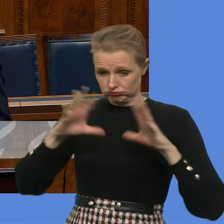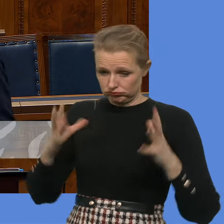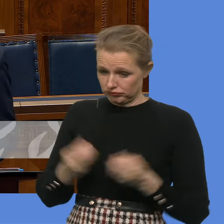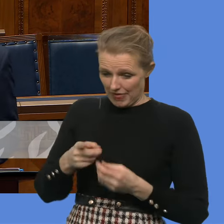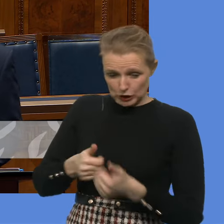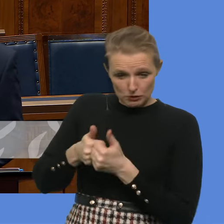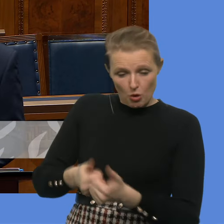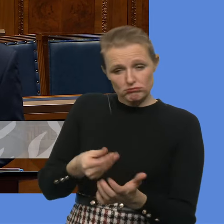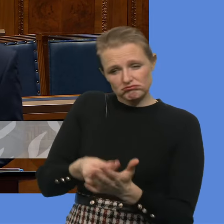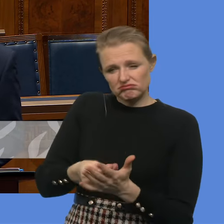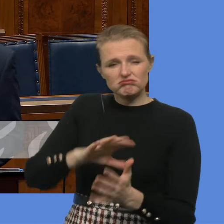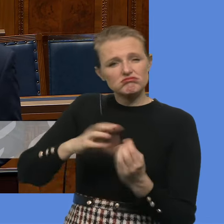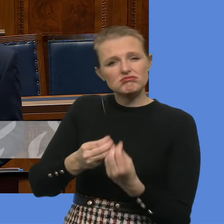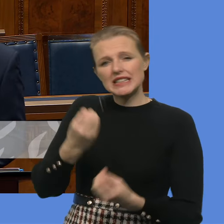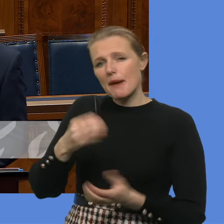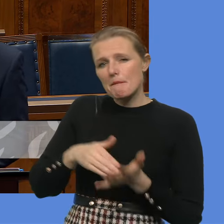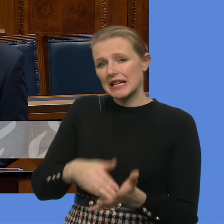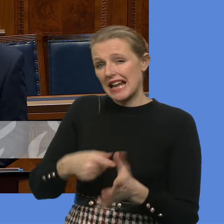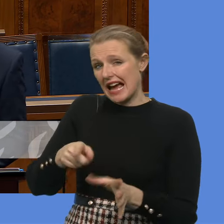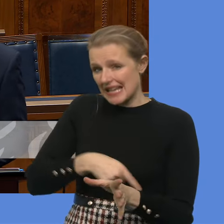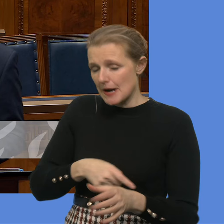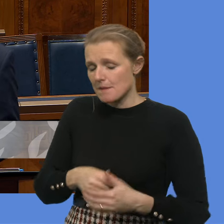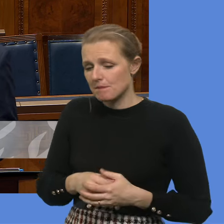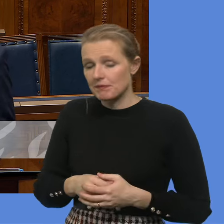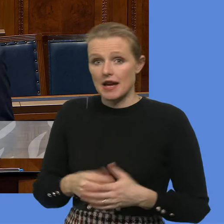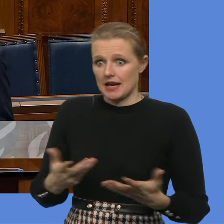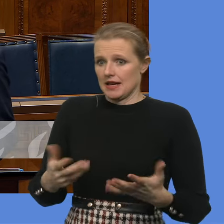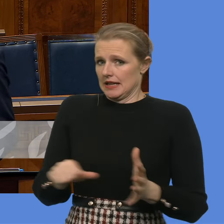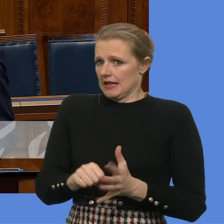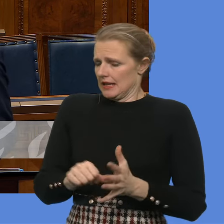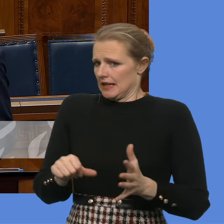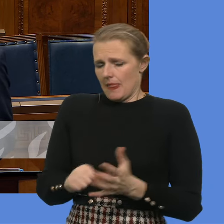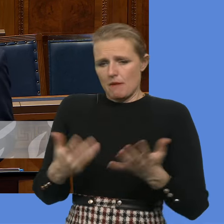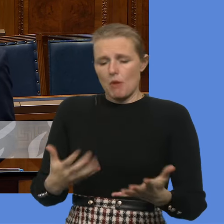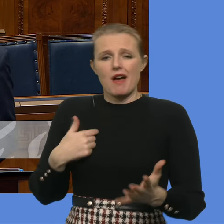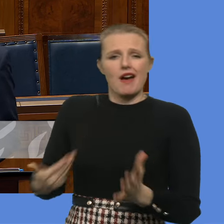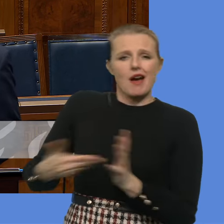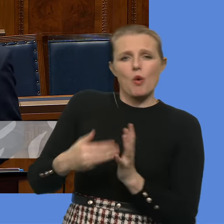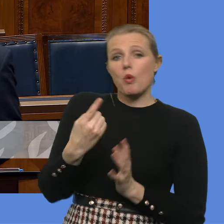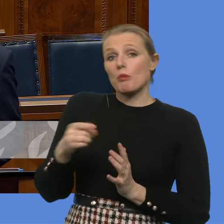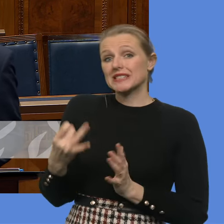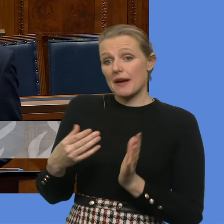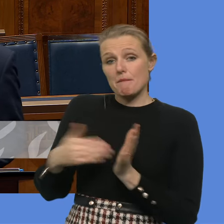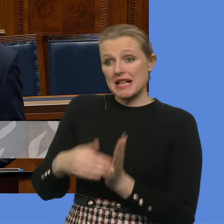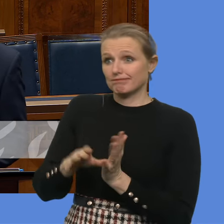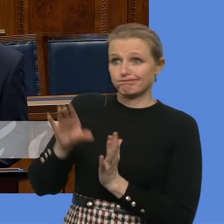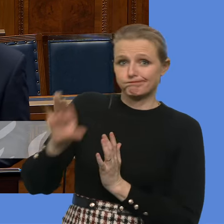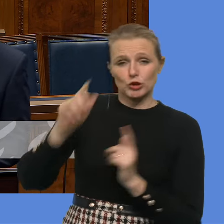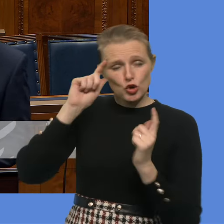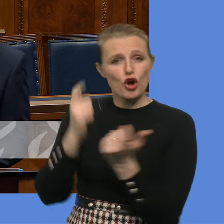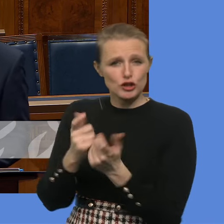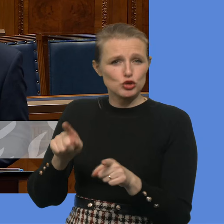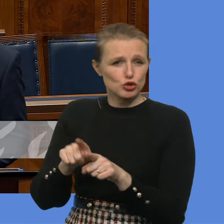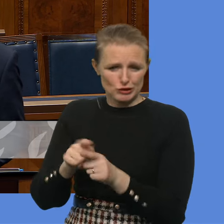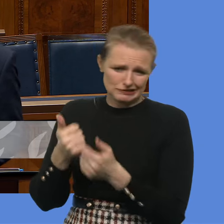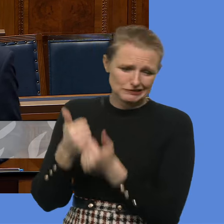year. In recognition of the current difficulties, additional support totaling £1.7 million has been provided to college. I've also asked